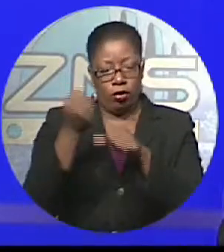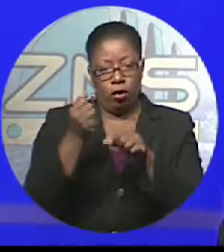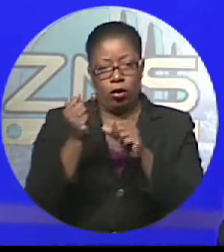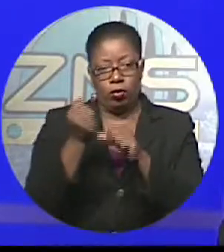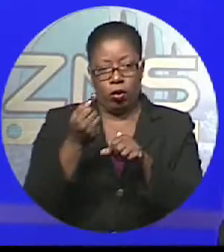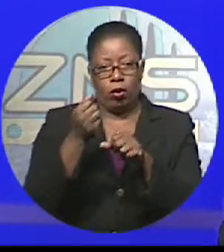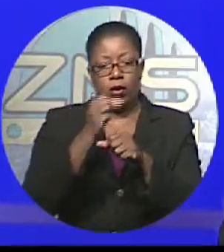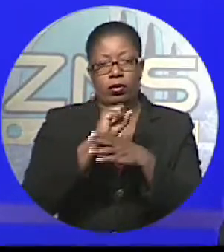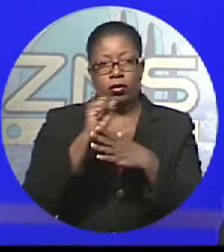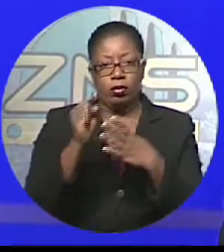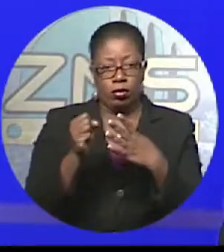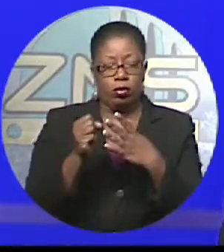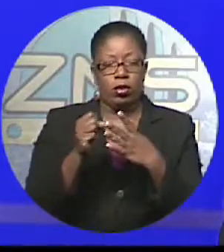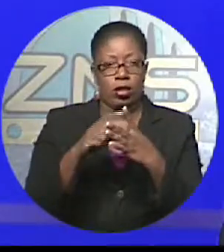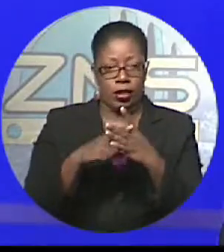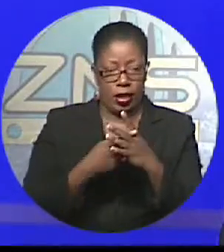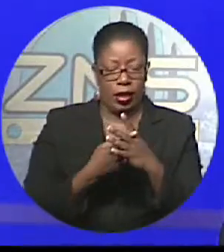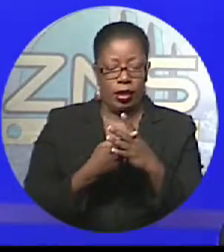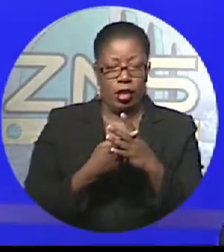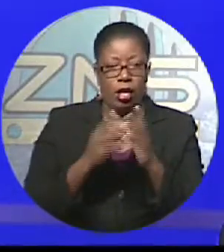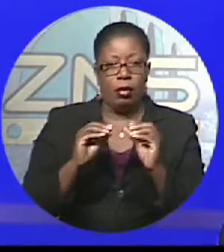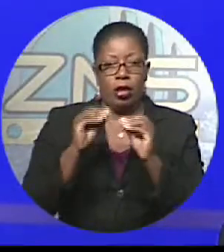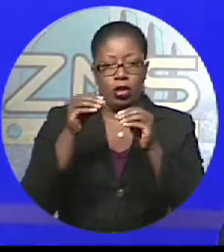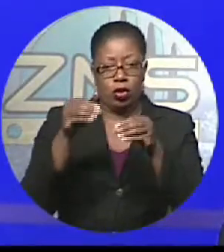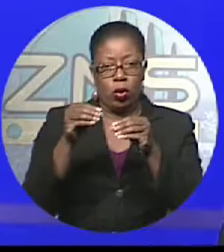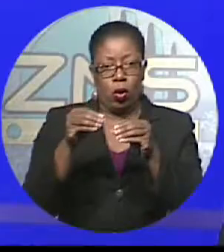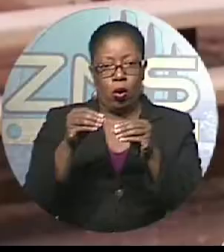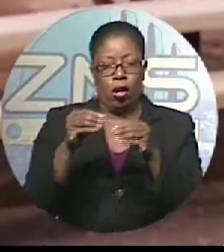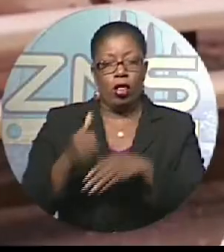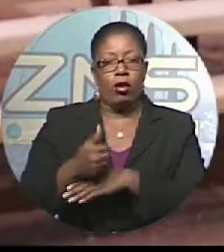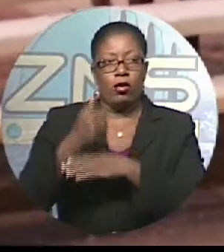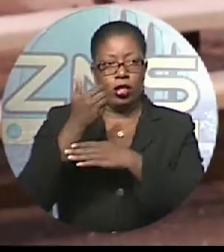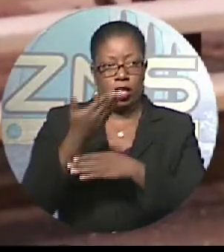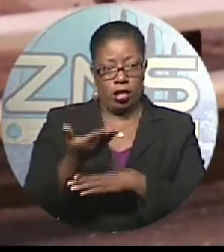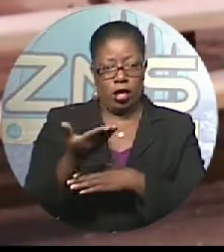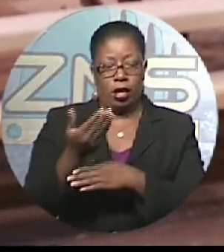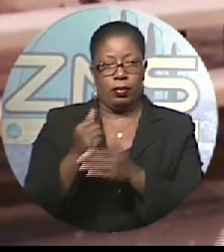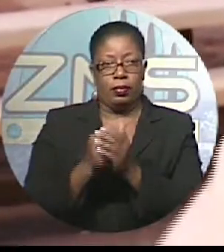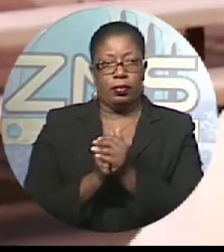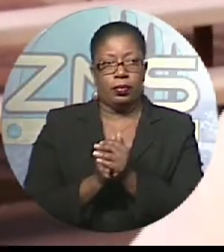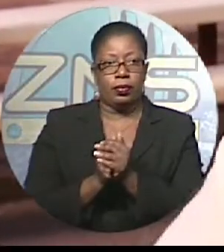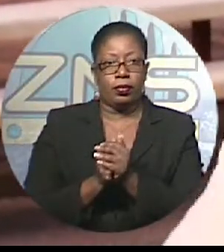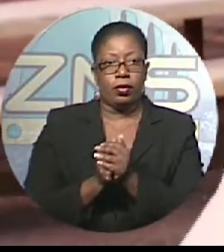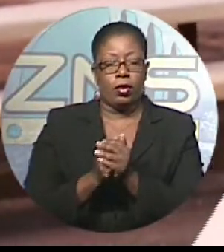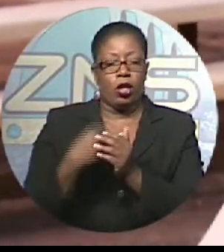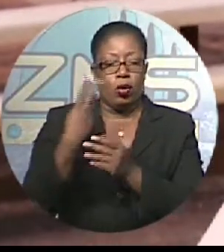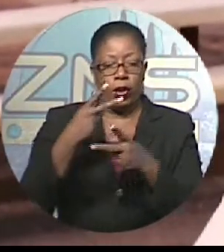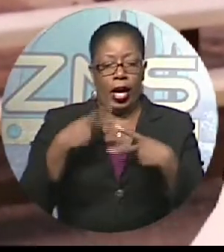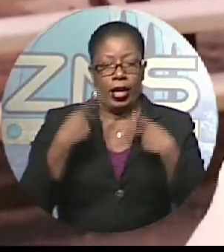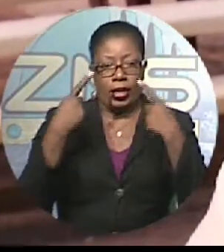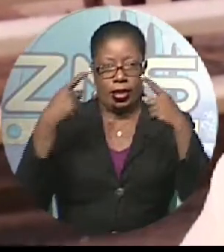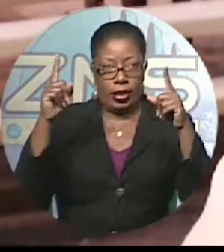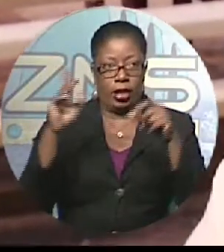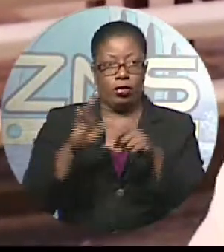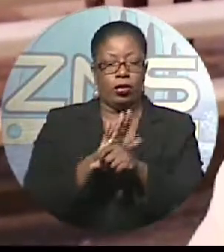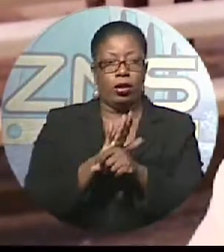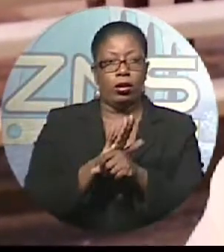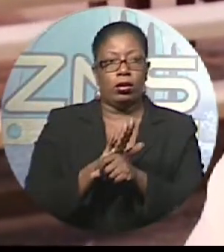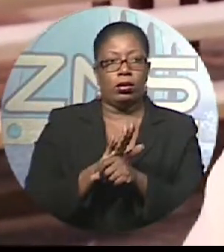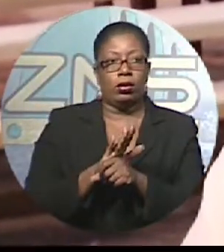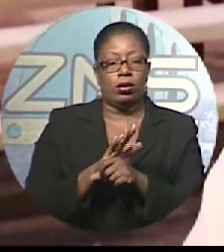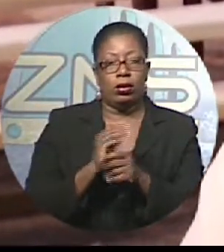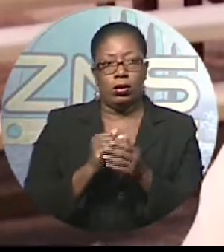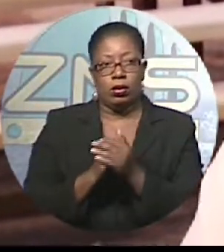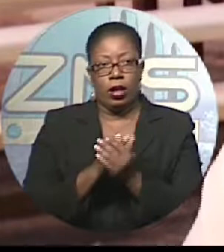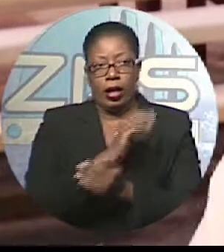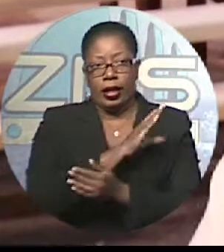Federation is making sure that qualified officials are in place to call games. We've had a very successful umpiring